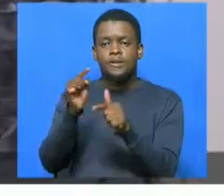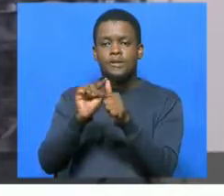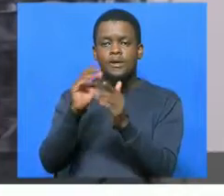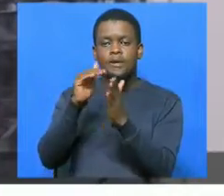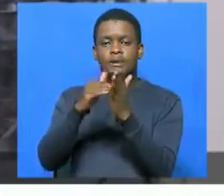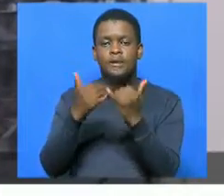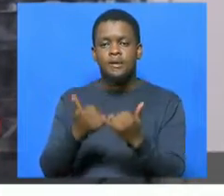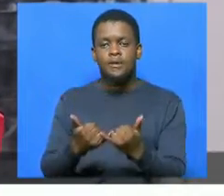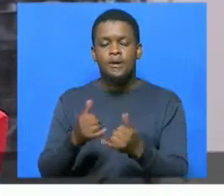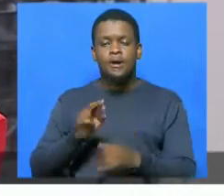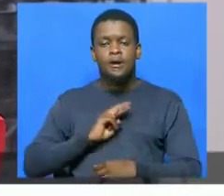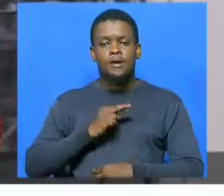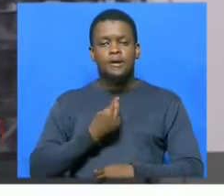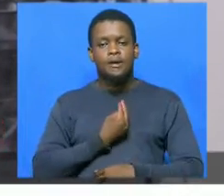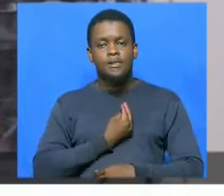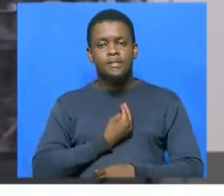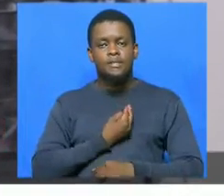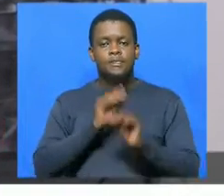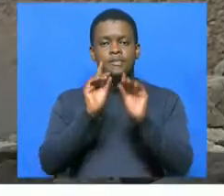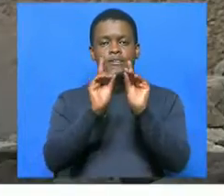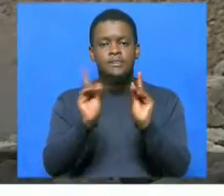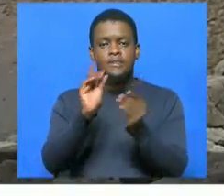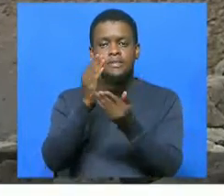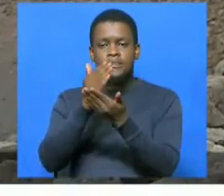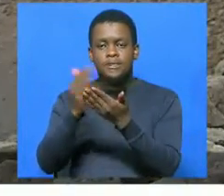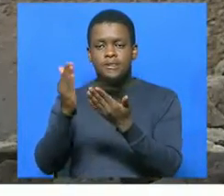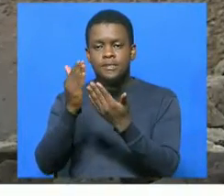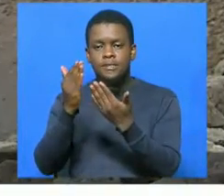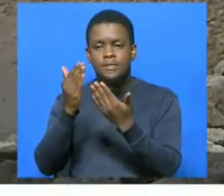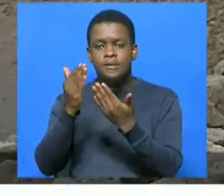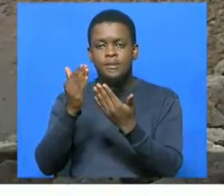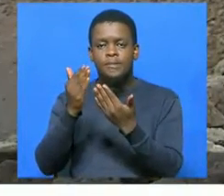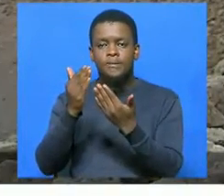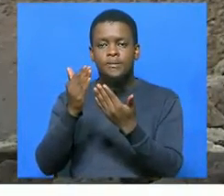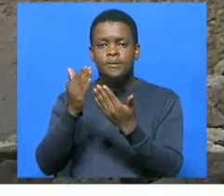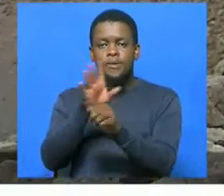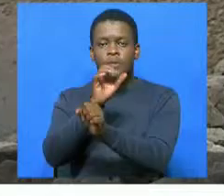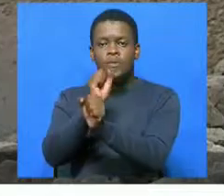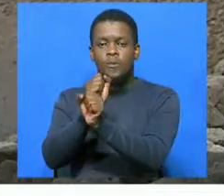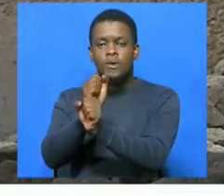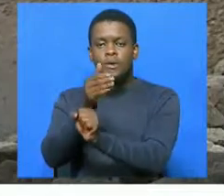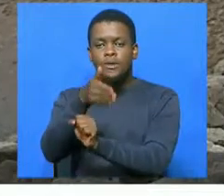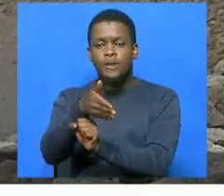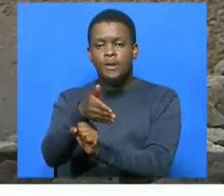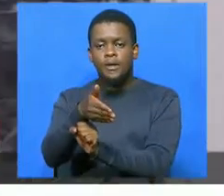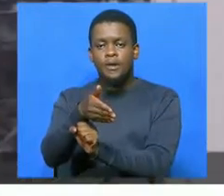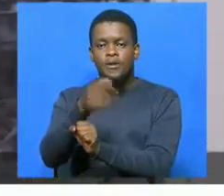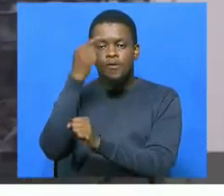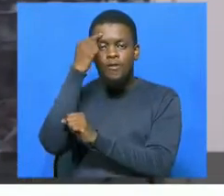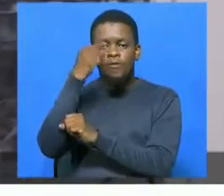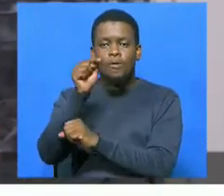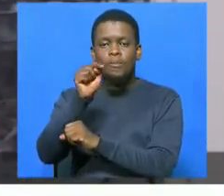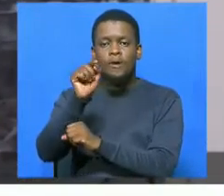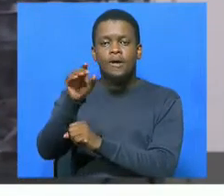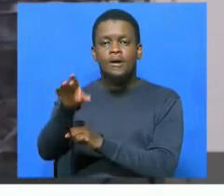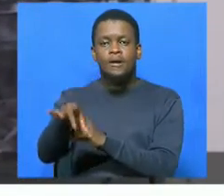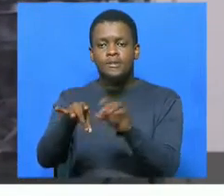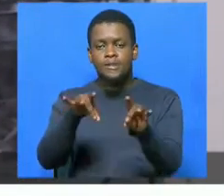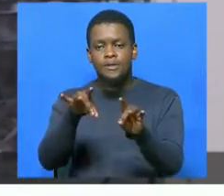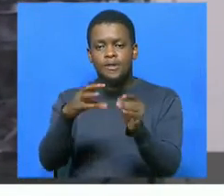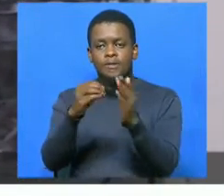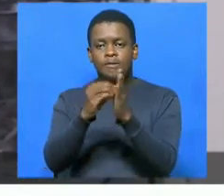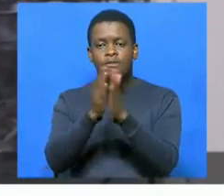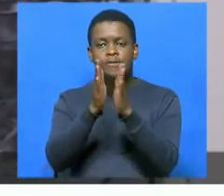also done the designation. We have done parallel work. We identify the